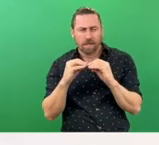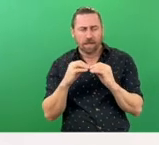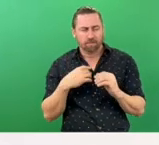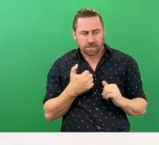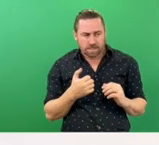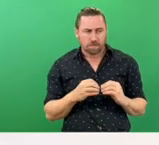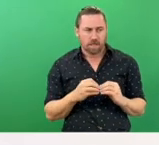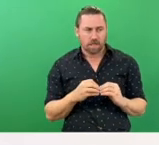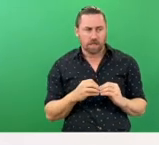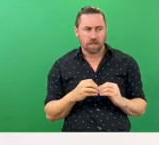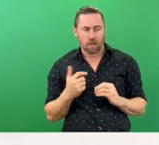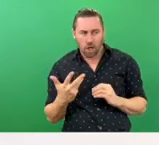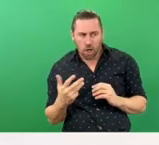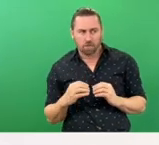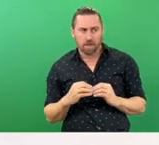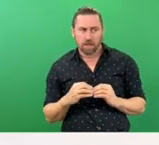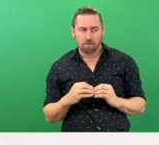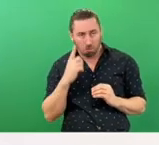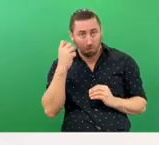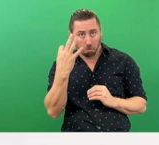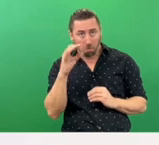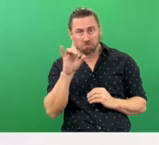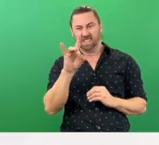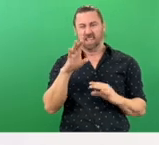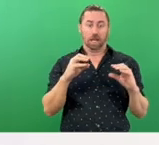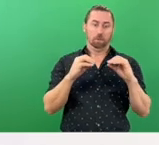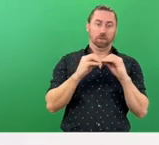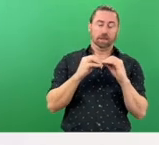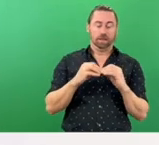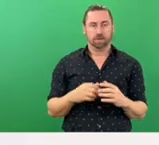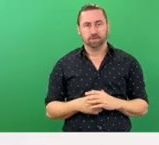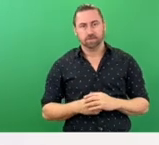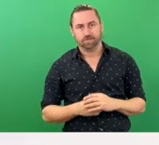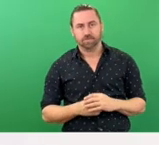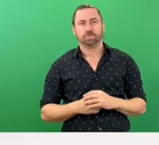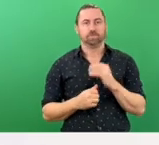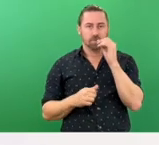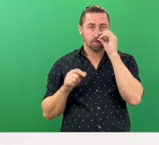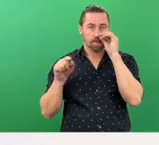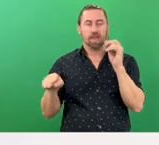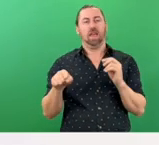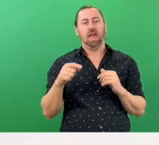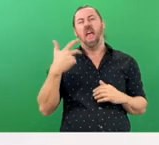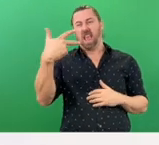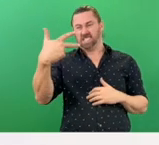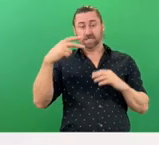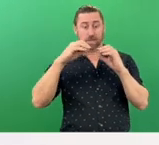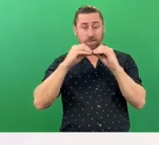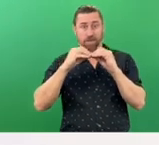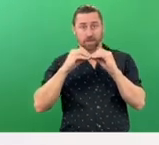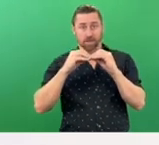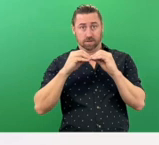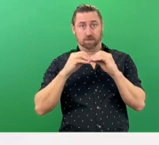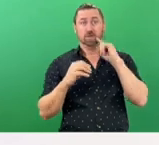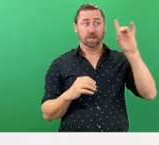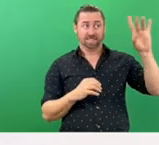here. I've got a 6B. I've got a 9B. I might not have a 10B right here in my pile, but this is an 8B. So that